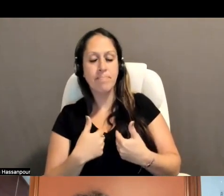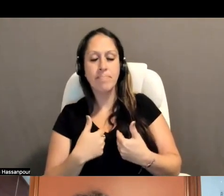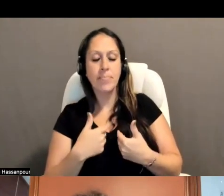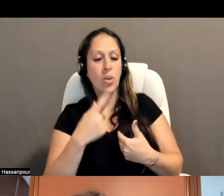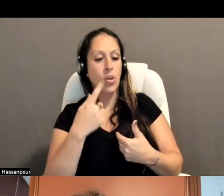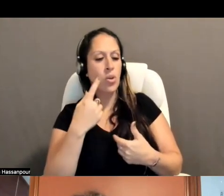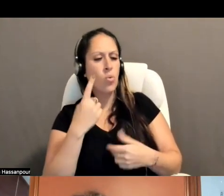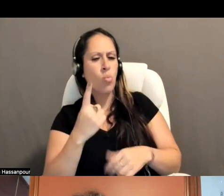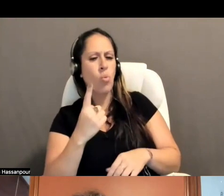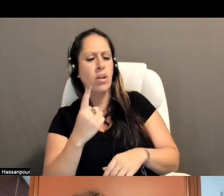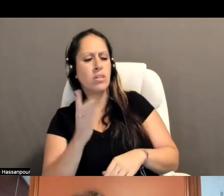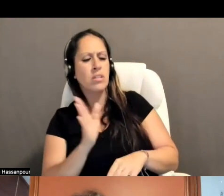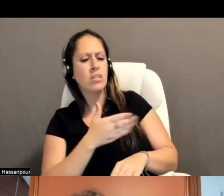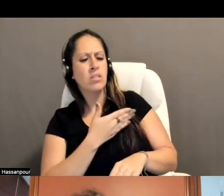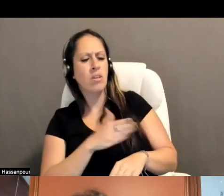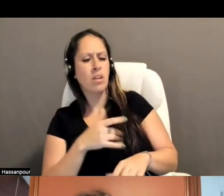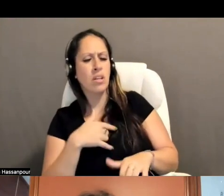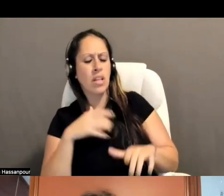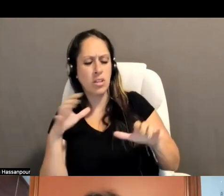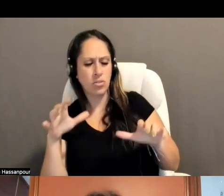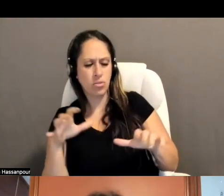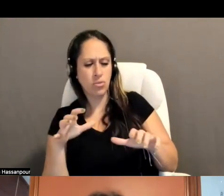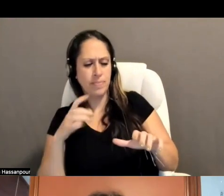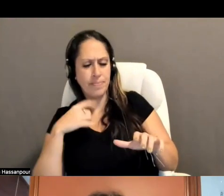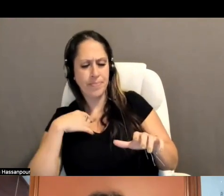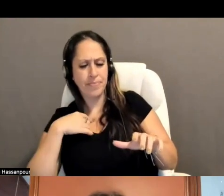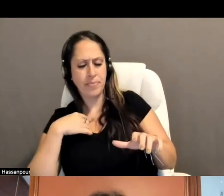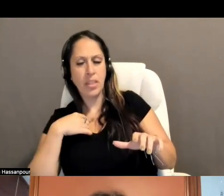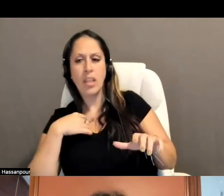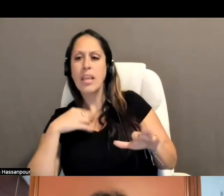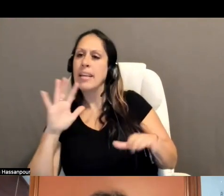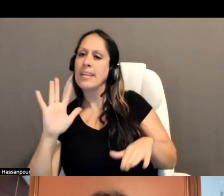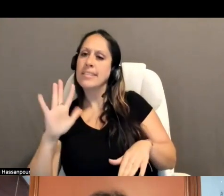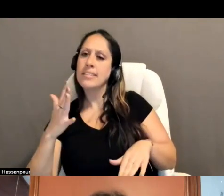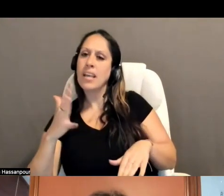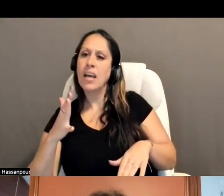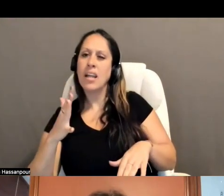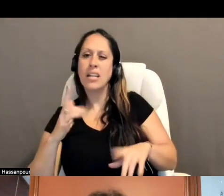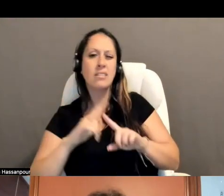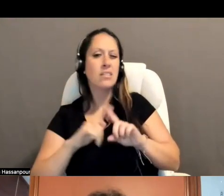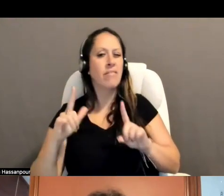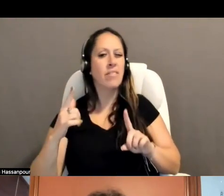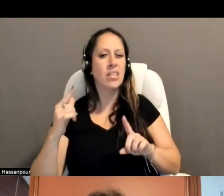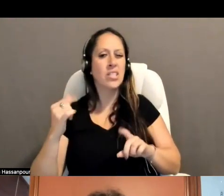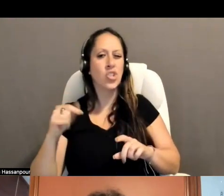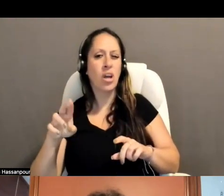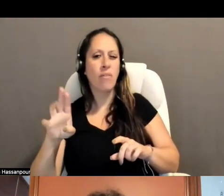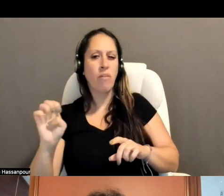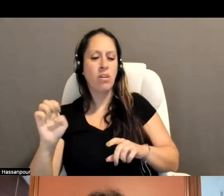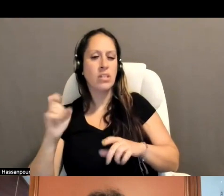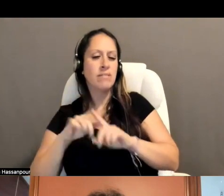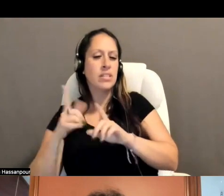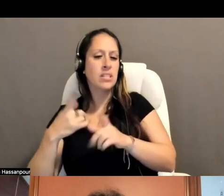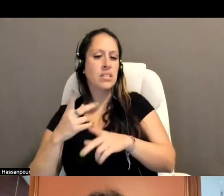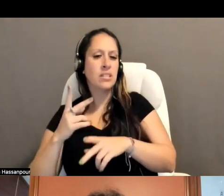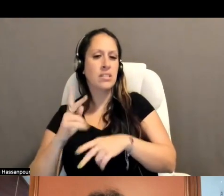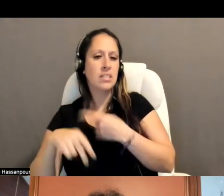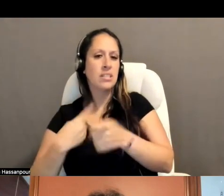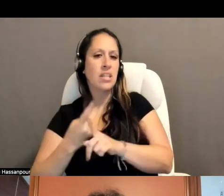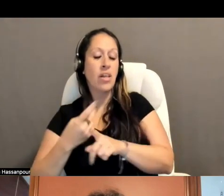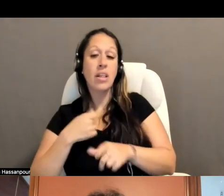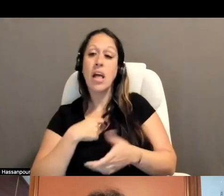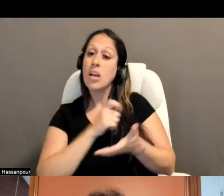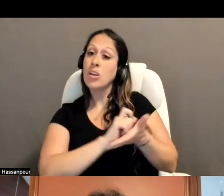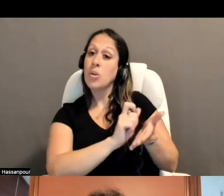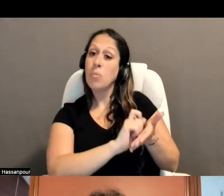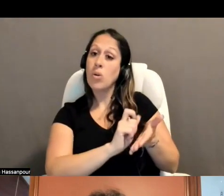One song that I do, which is kind of out of the genre of the music which I composed. I